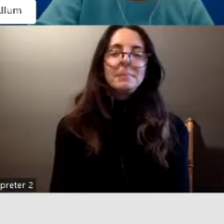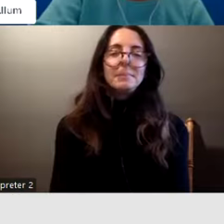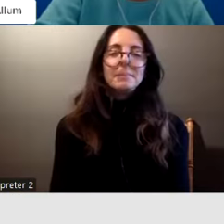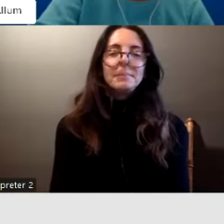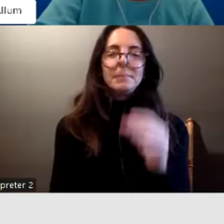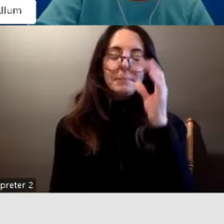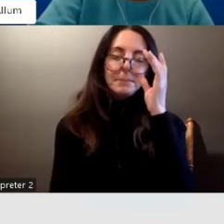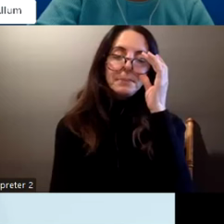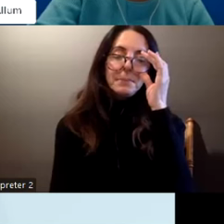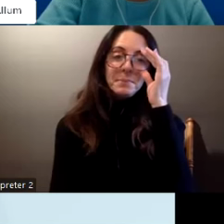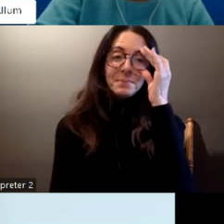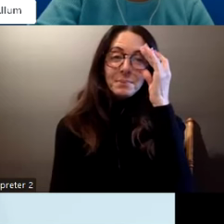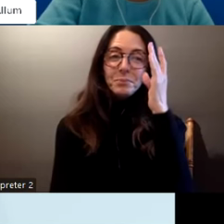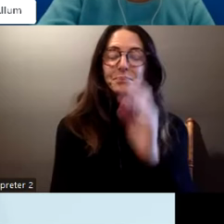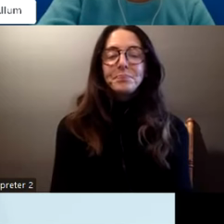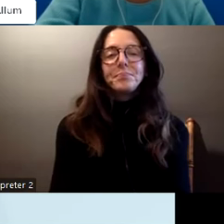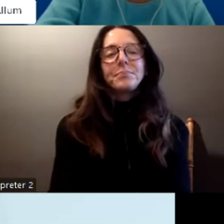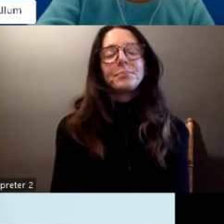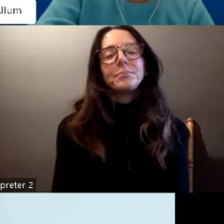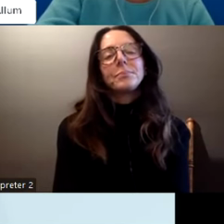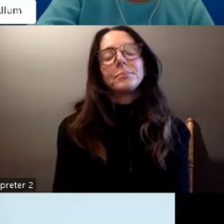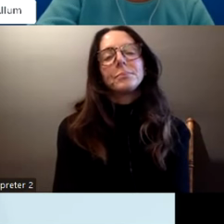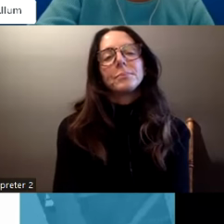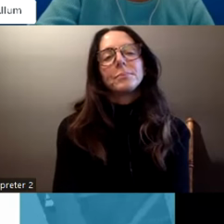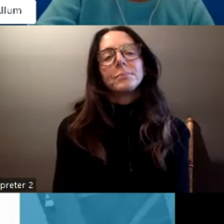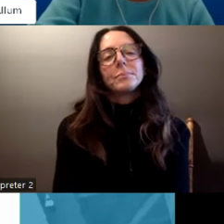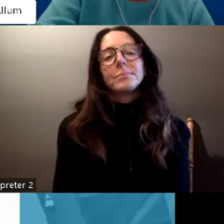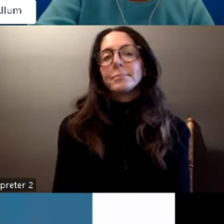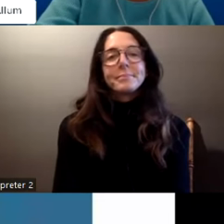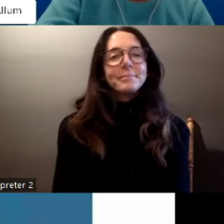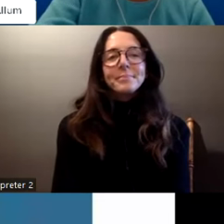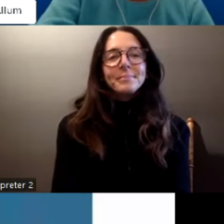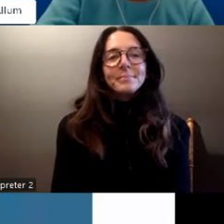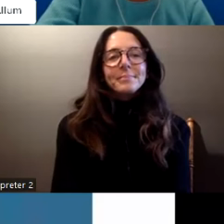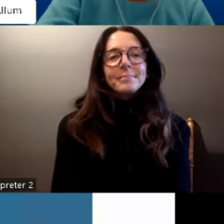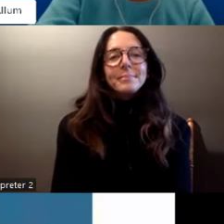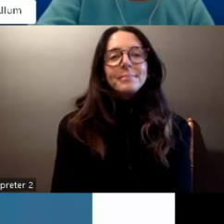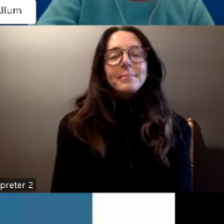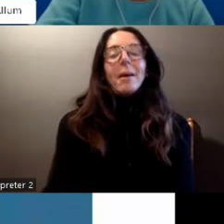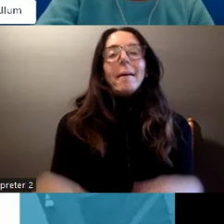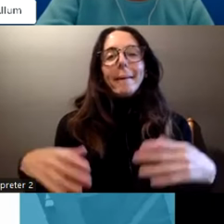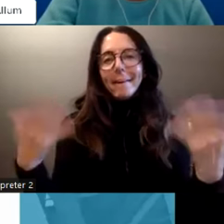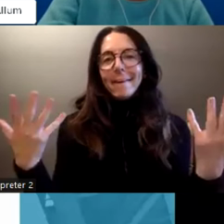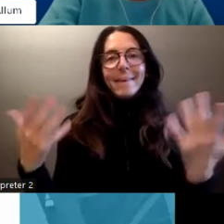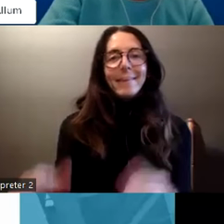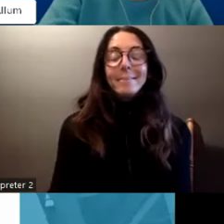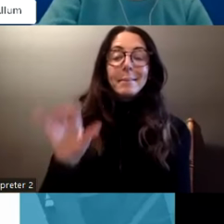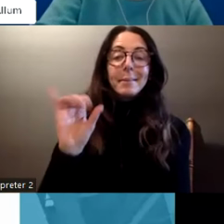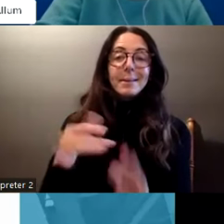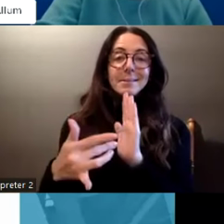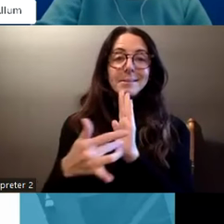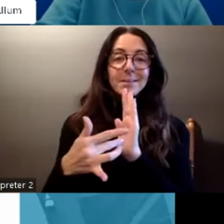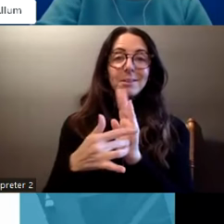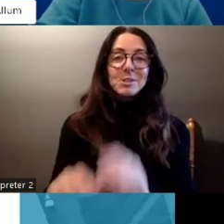Share it. Don't we just love technology? There we go. So you've just seen